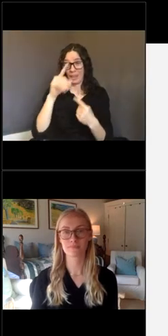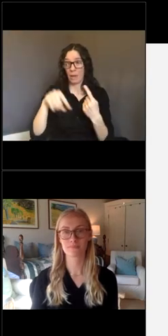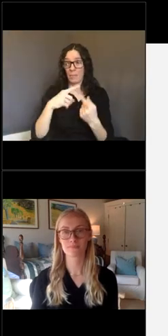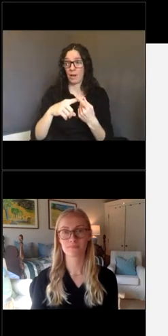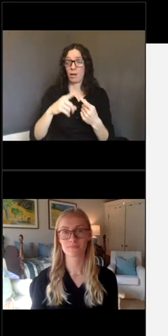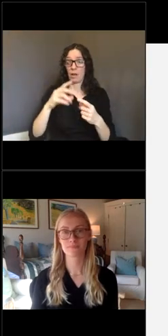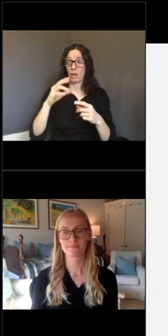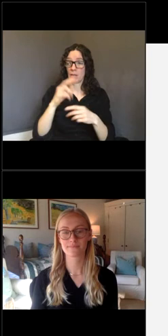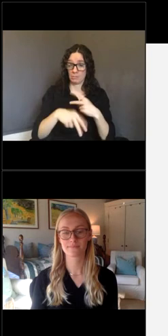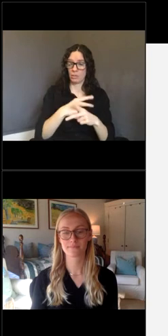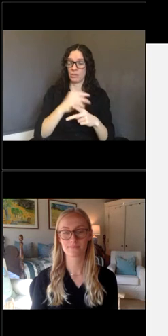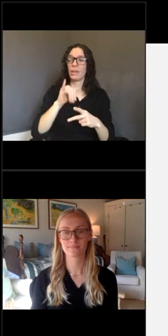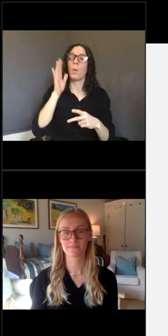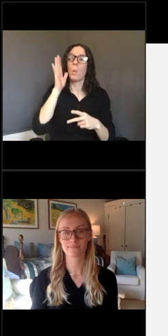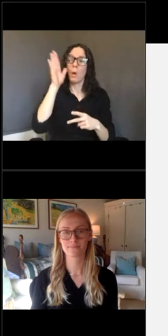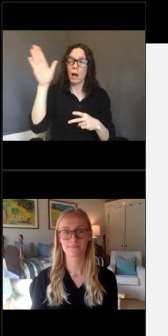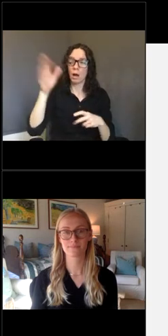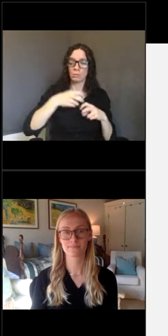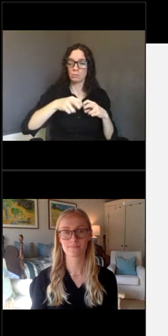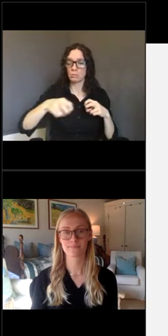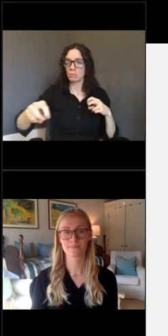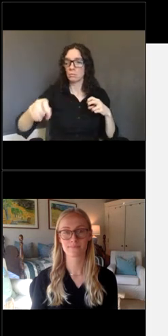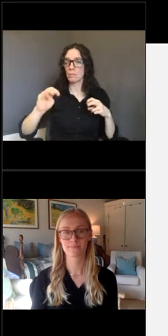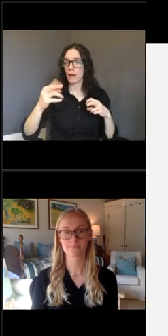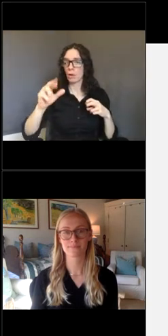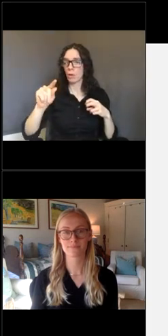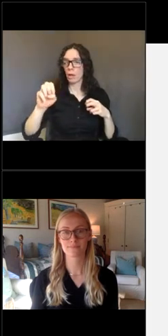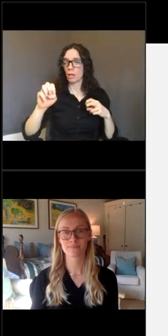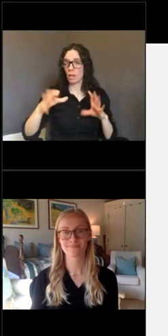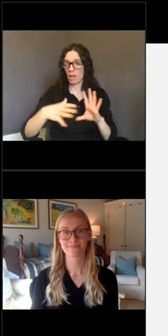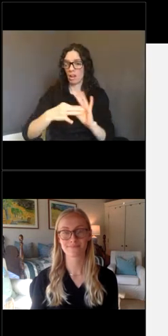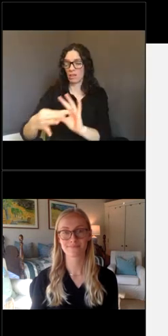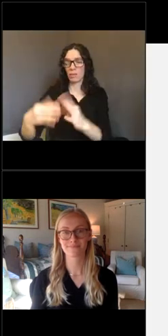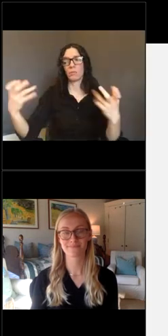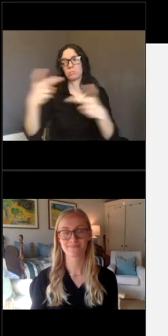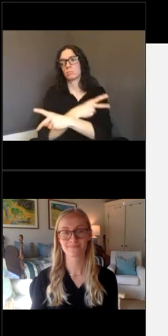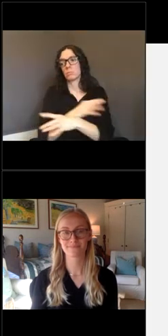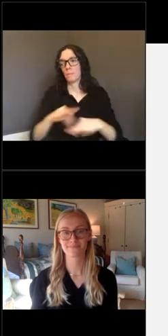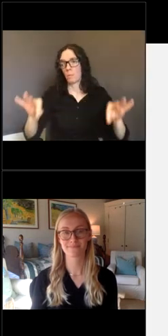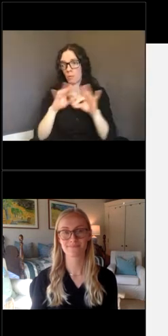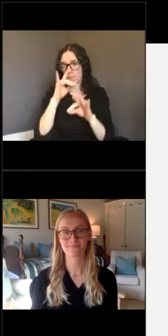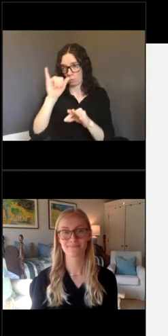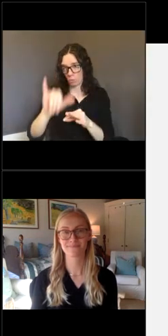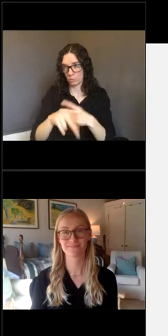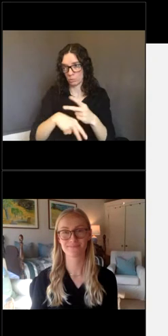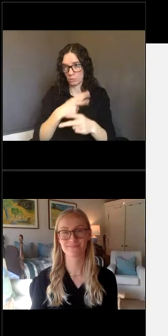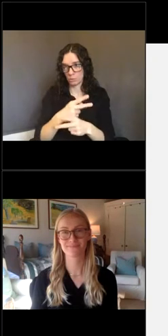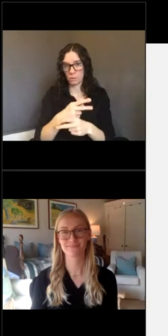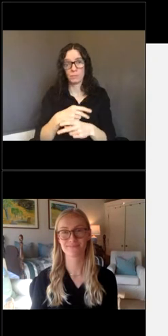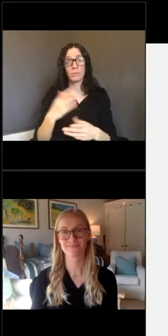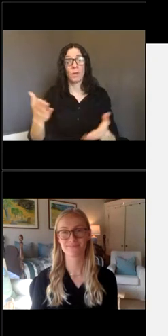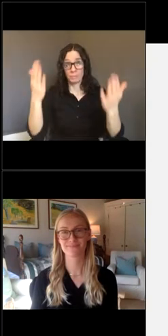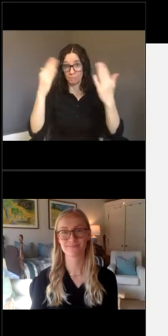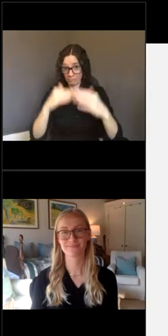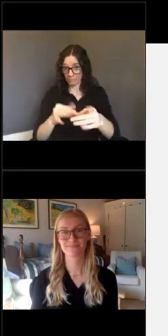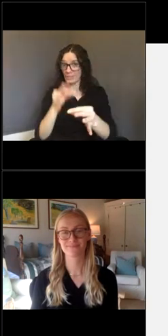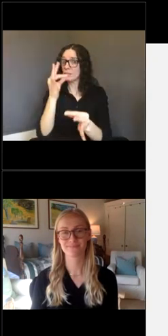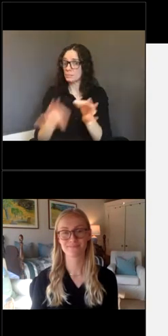Next slide, please. So here is a simple illustration